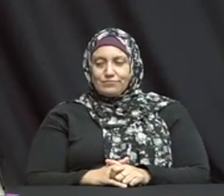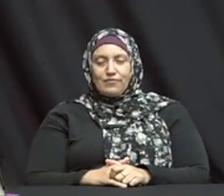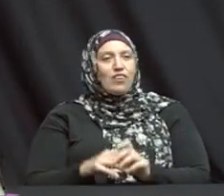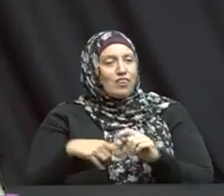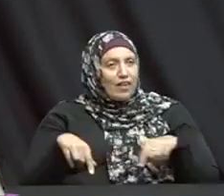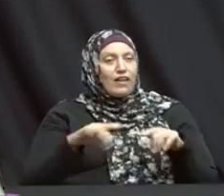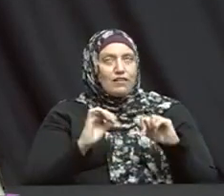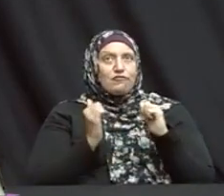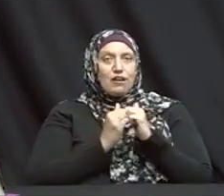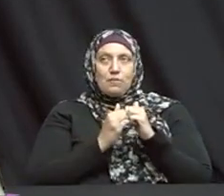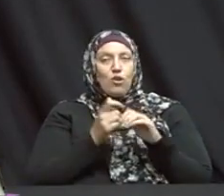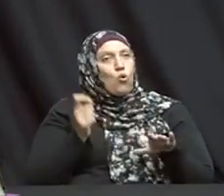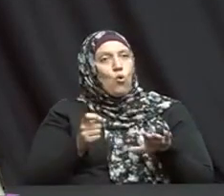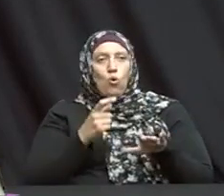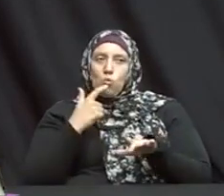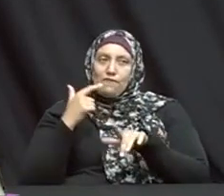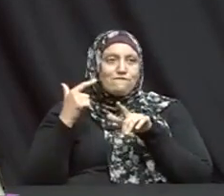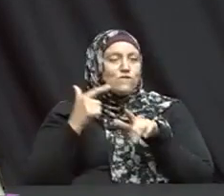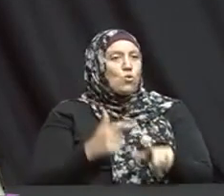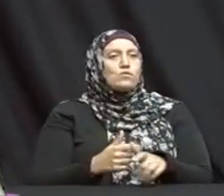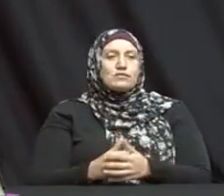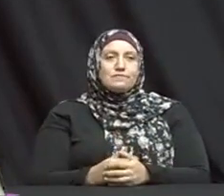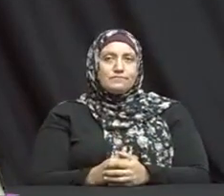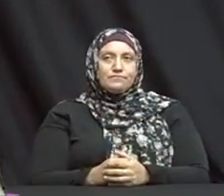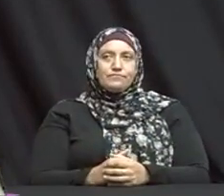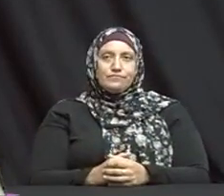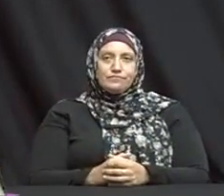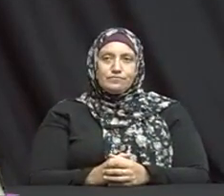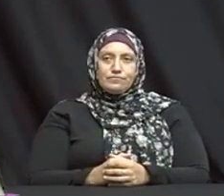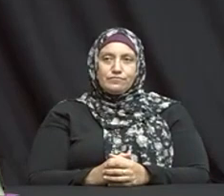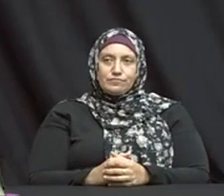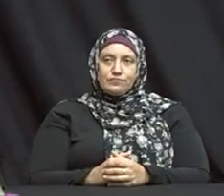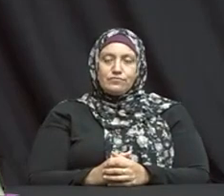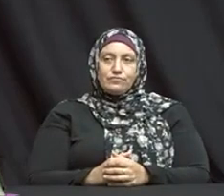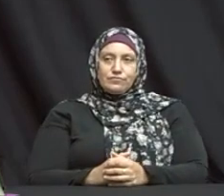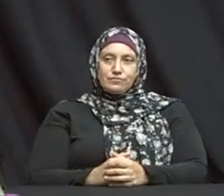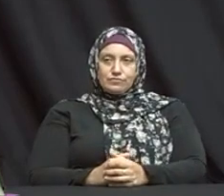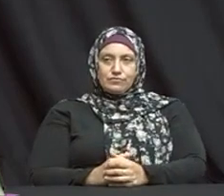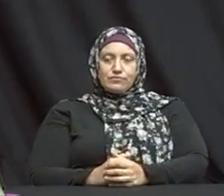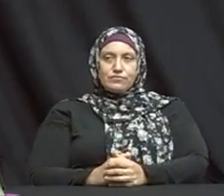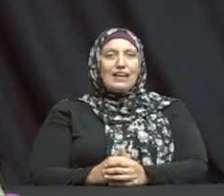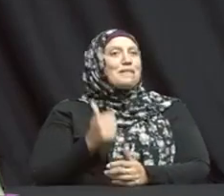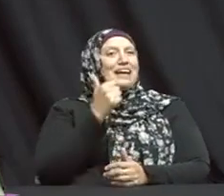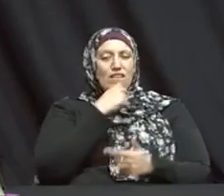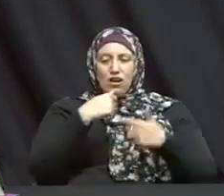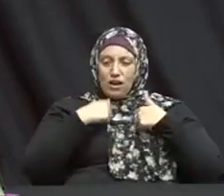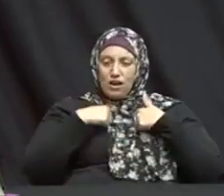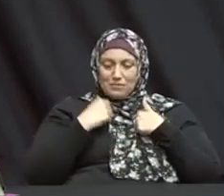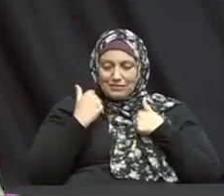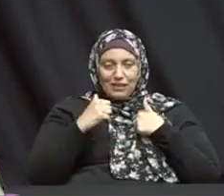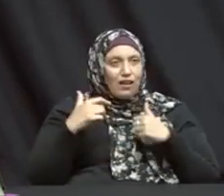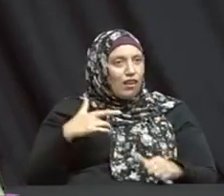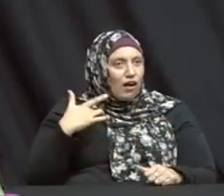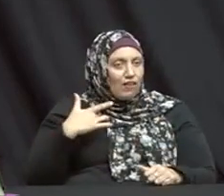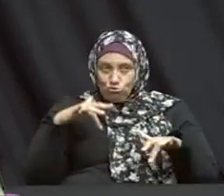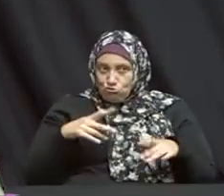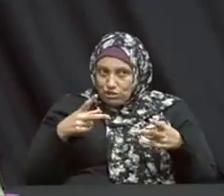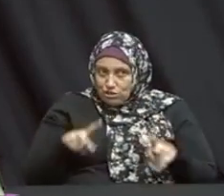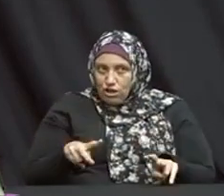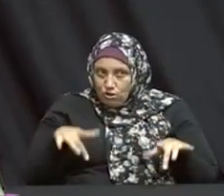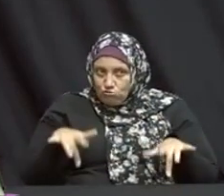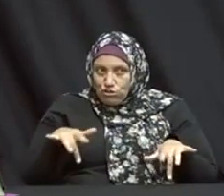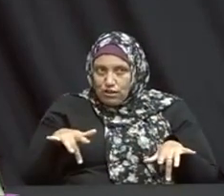courts. Excellent. It's generally when you have a testator who's still alive prior to their death, in effect